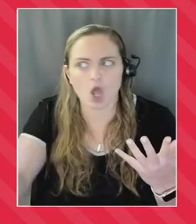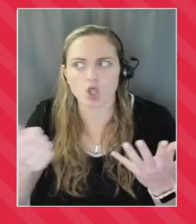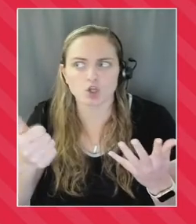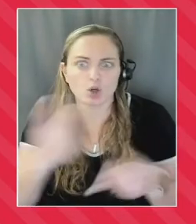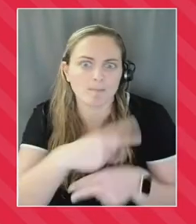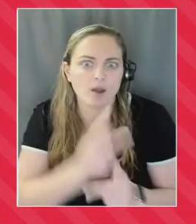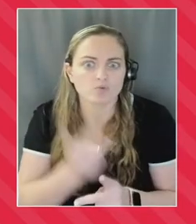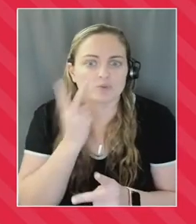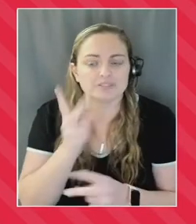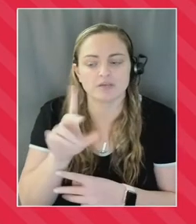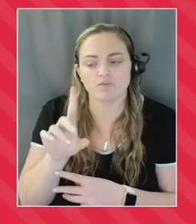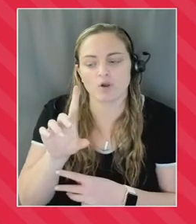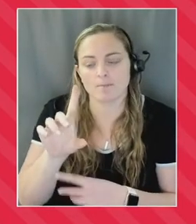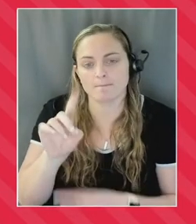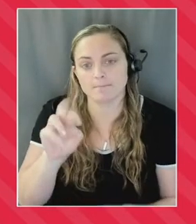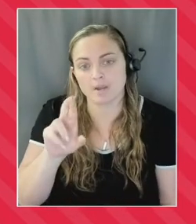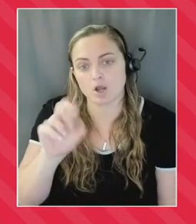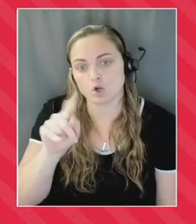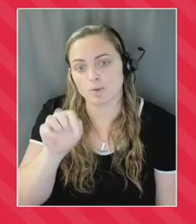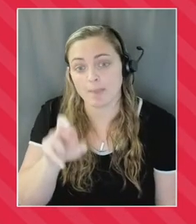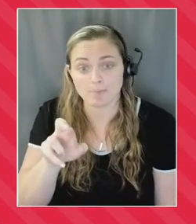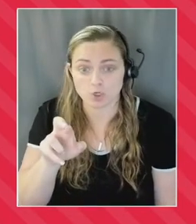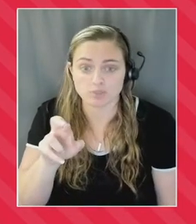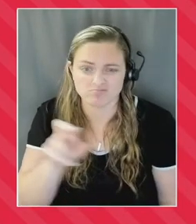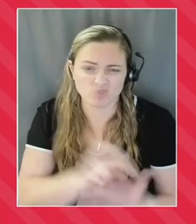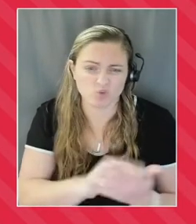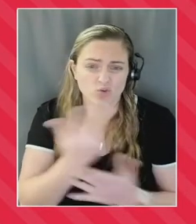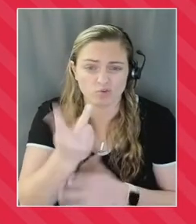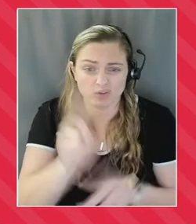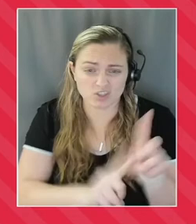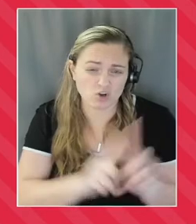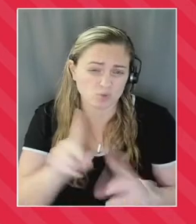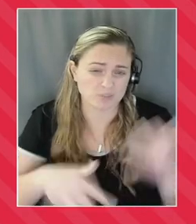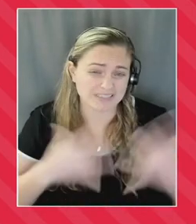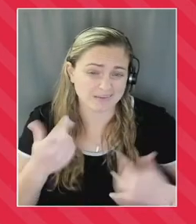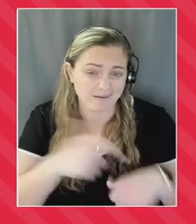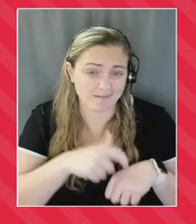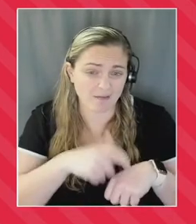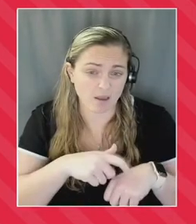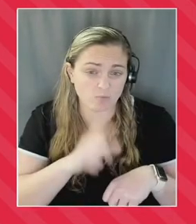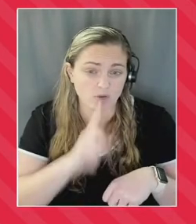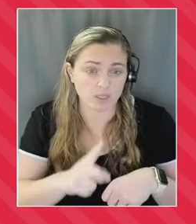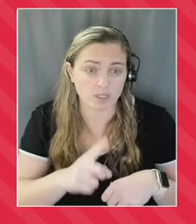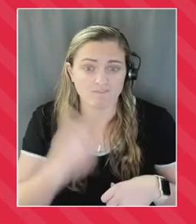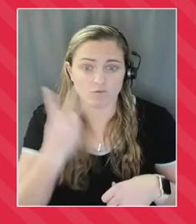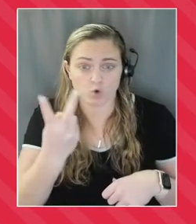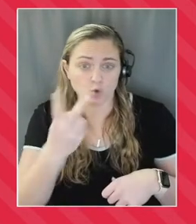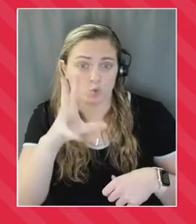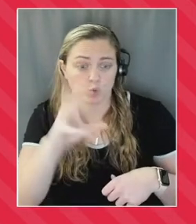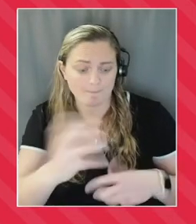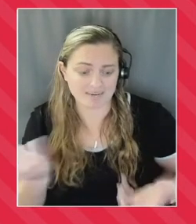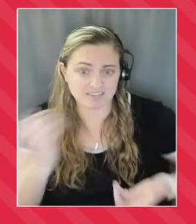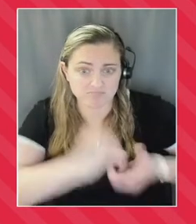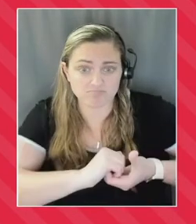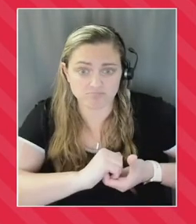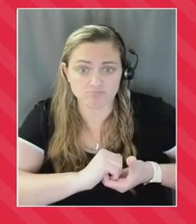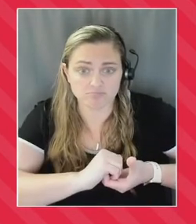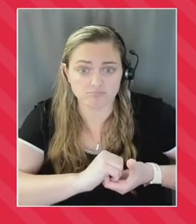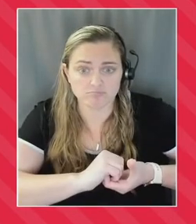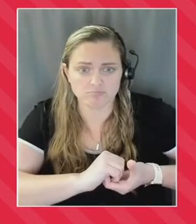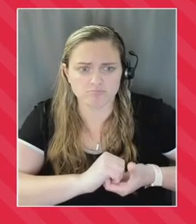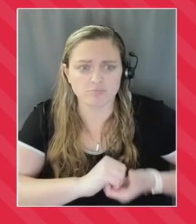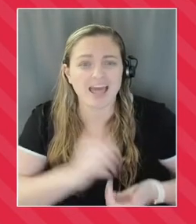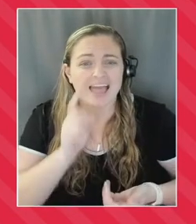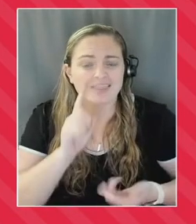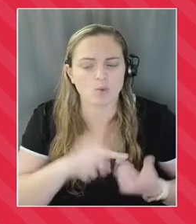Dr. Pepper. So, you know, really, I think it's an exciting time. It's two great companies coming together. And I think when you have the